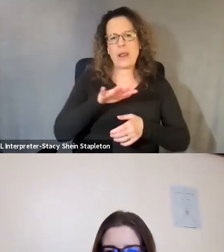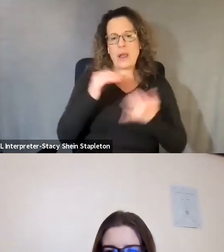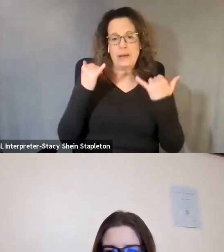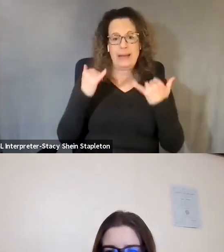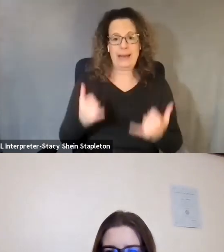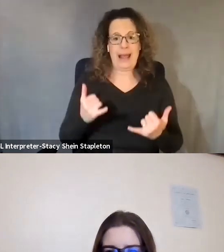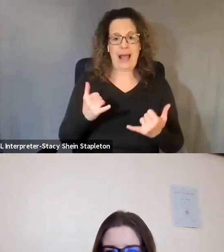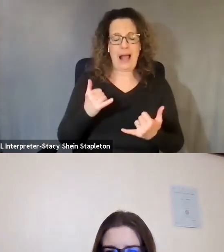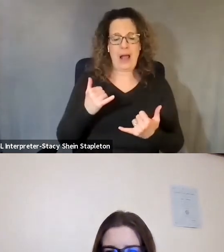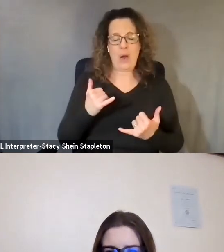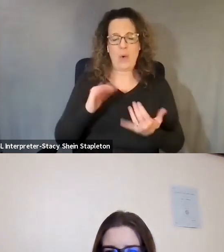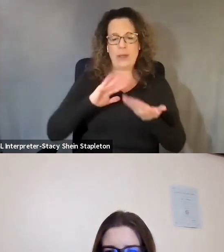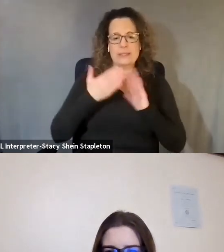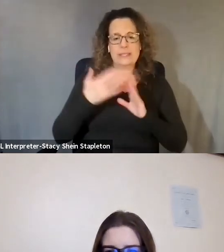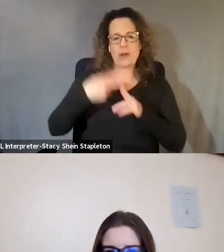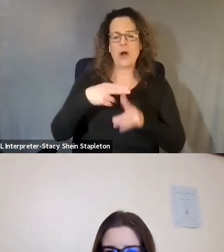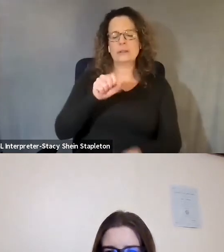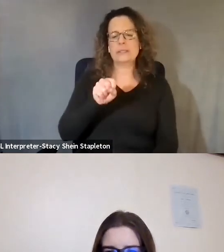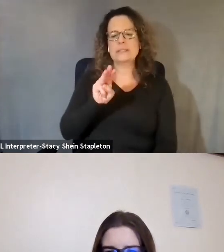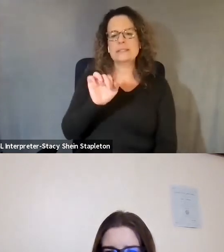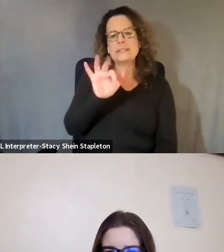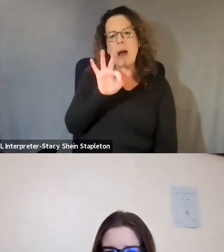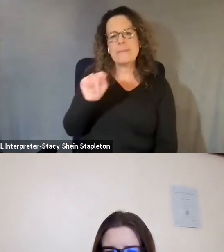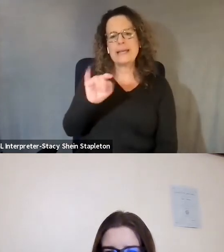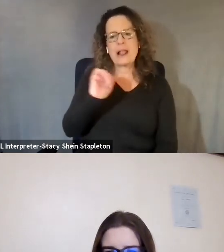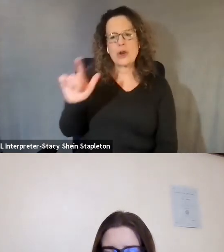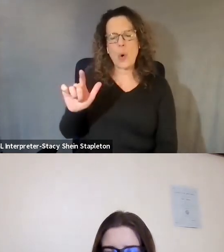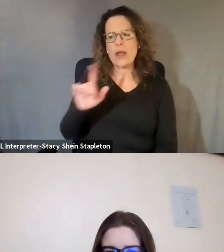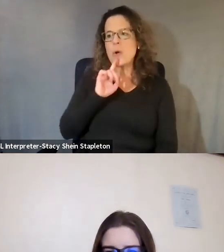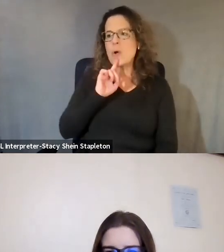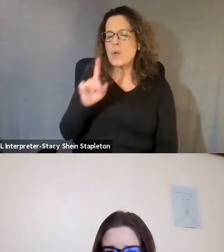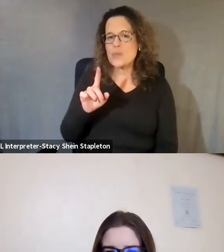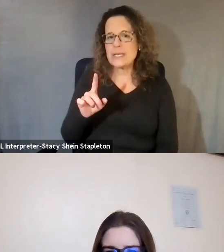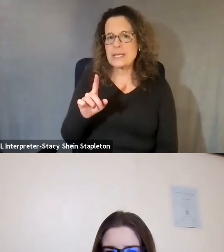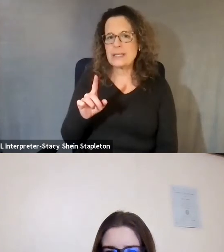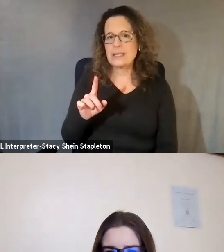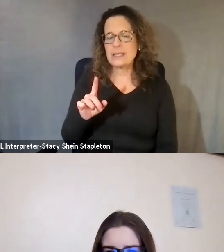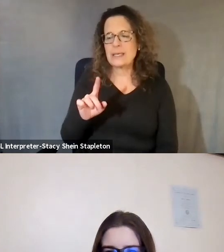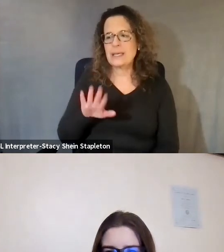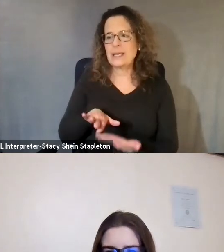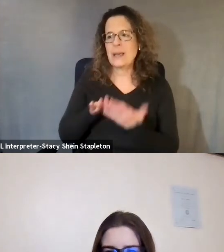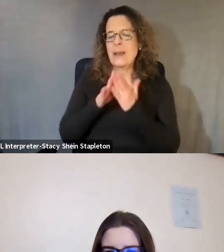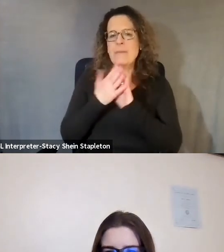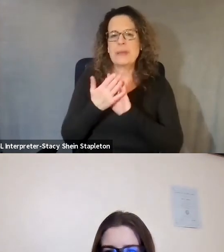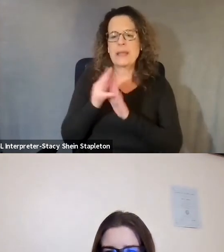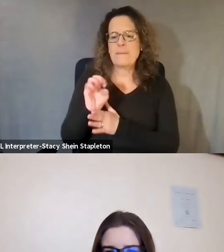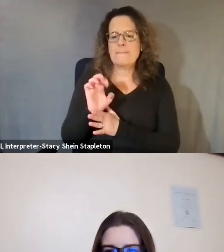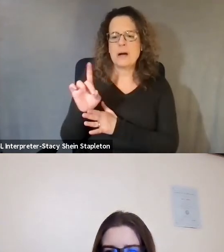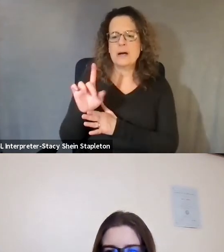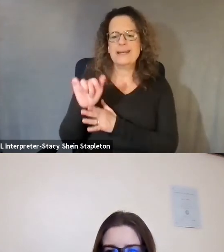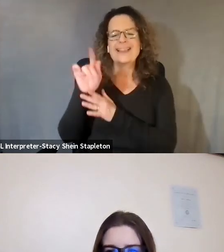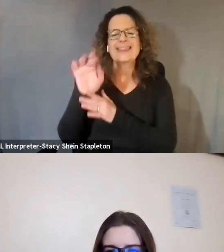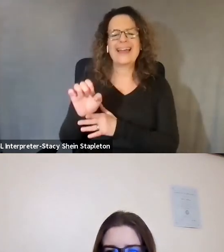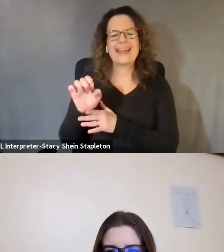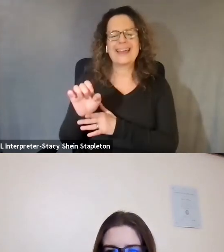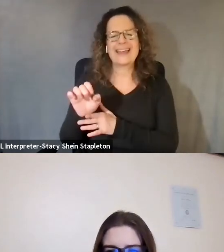today Summit, Illinois, really was comprised of a place called what came to be called Mud Lake.